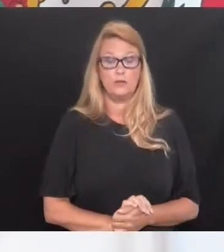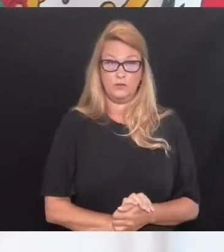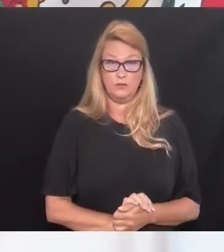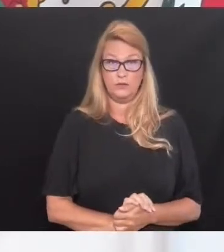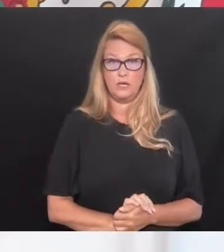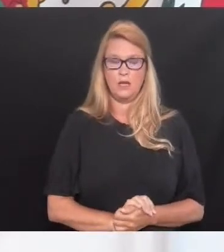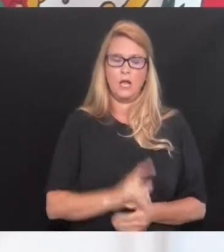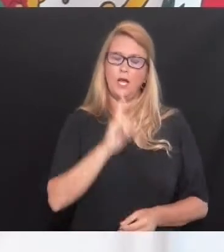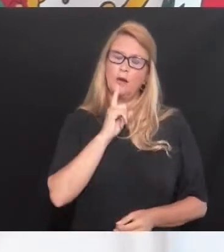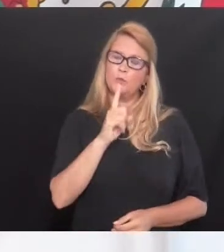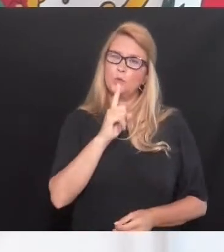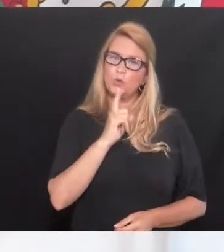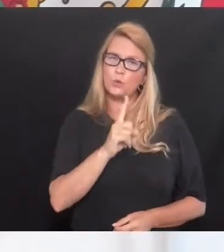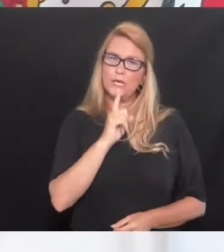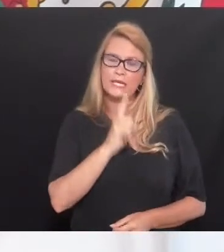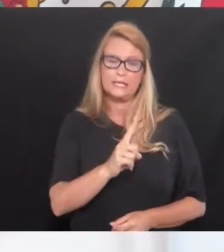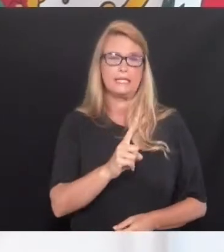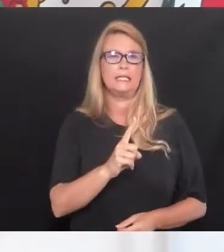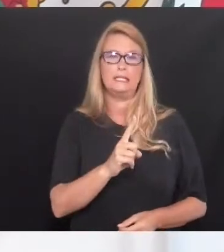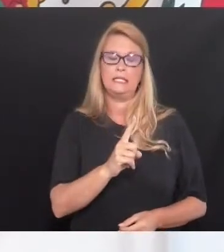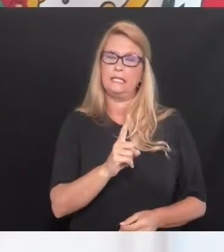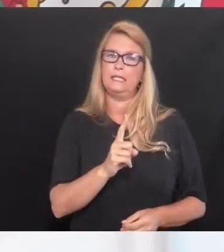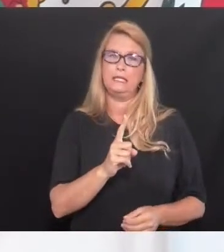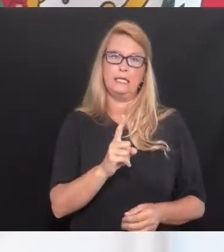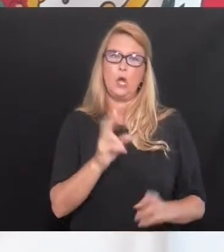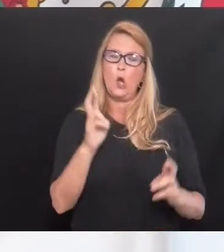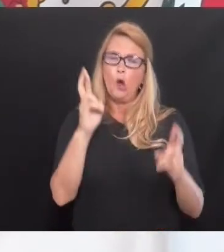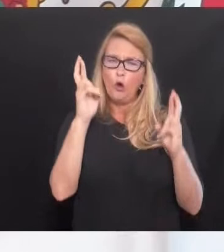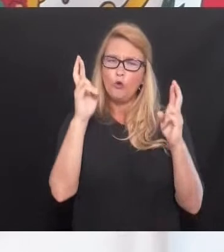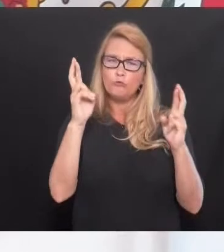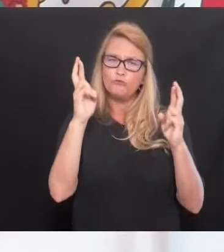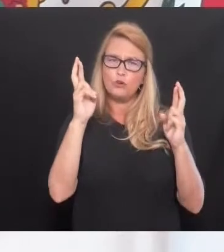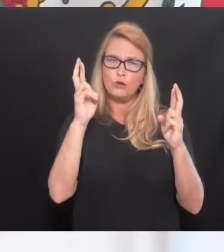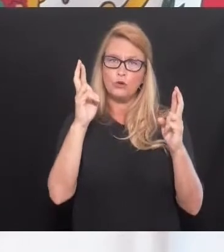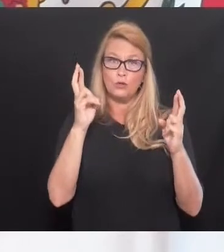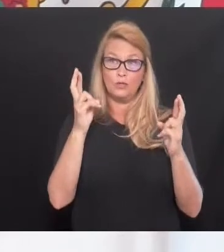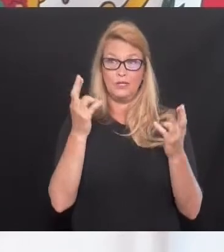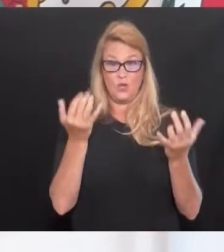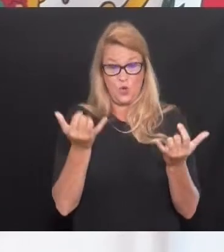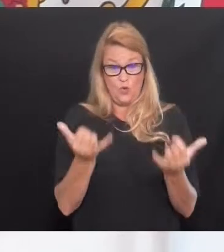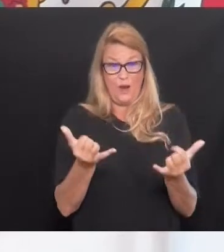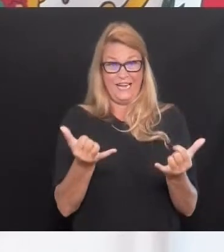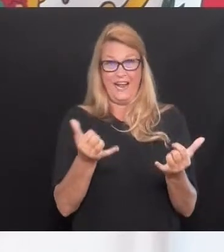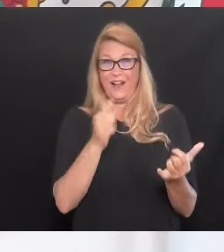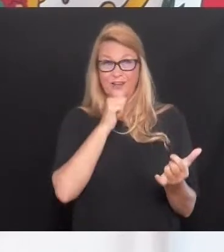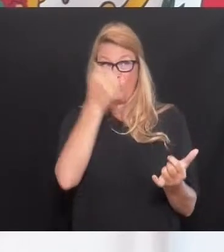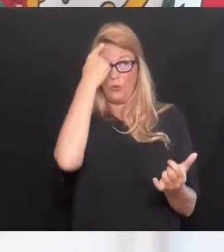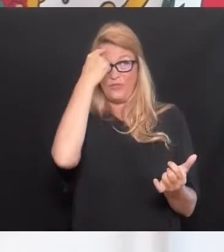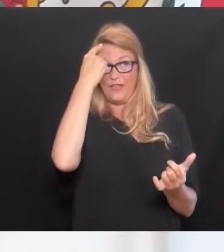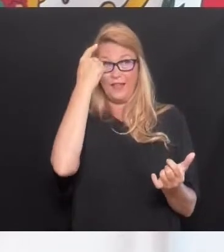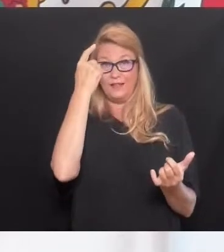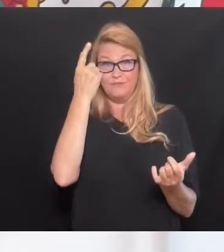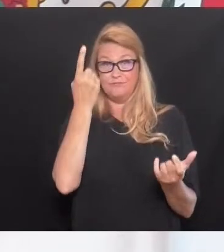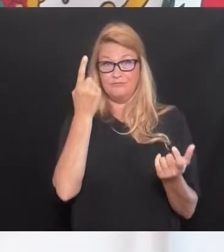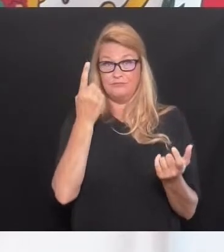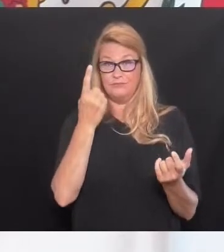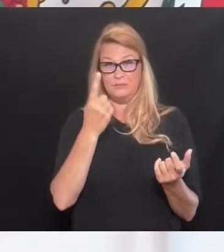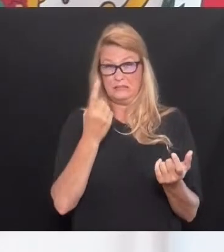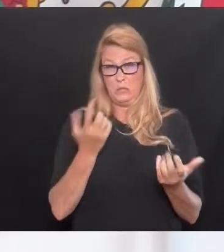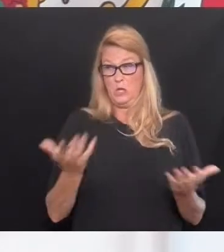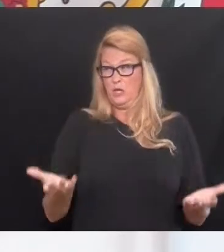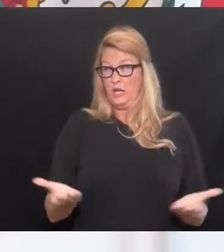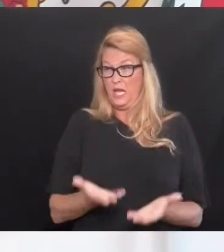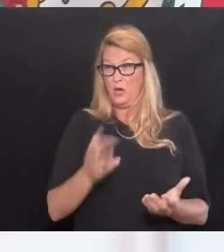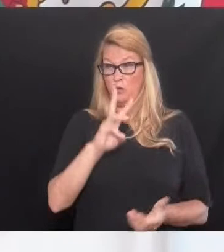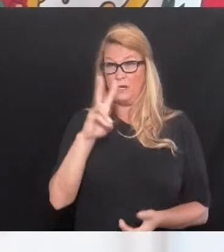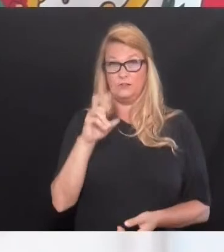extremely hopeful that we absolutely, and I don't think we're there at all at this point in time, but Mark, we